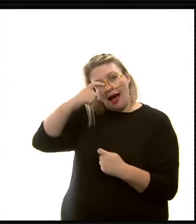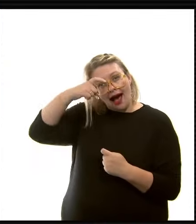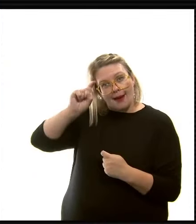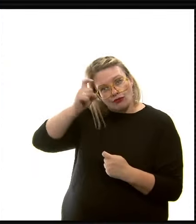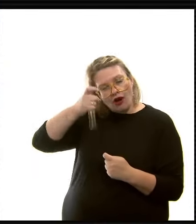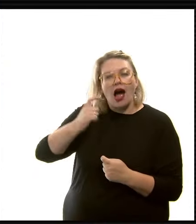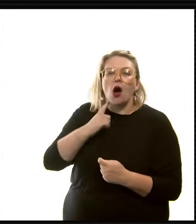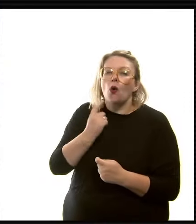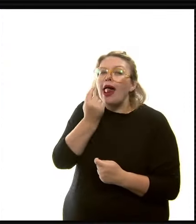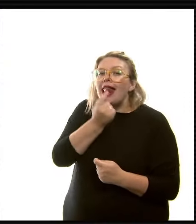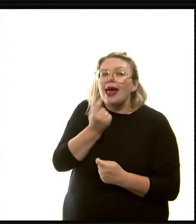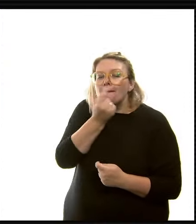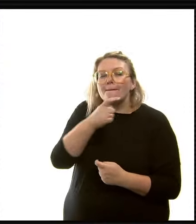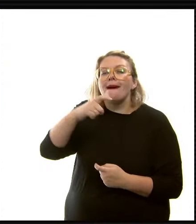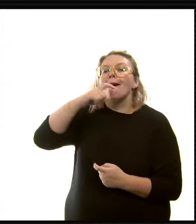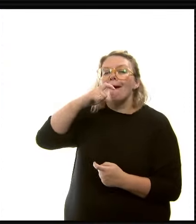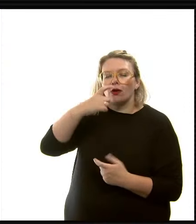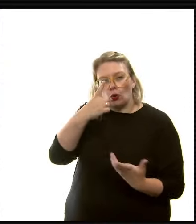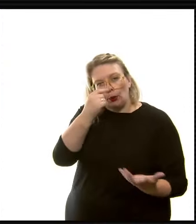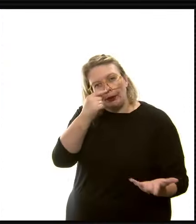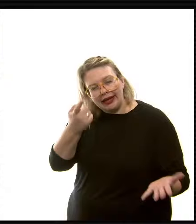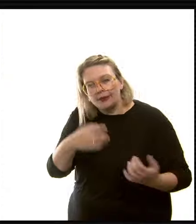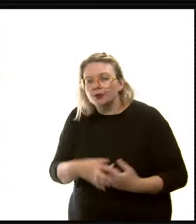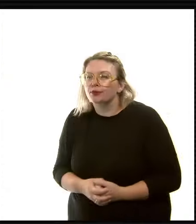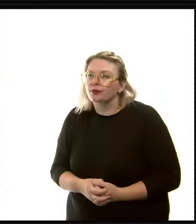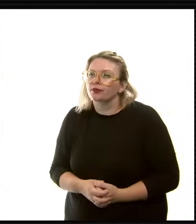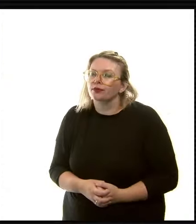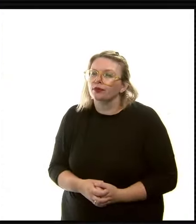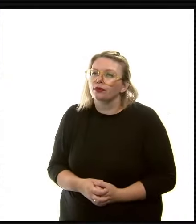lip. Look to the world